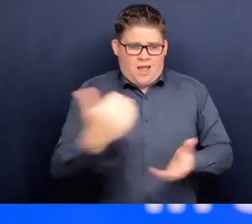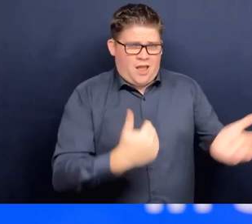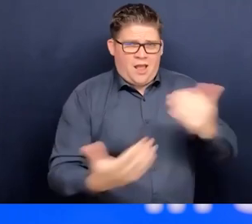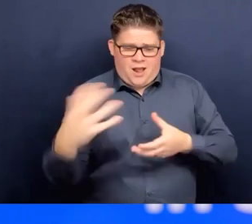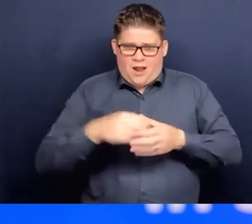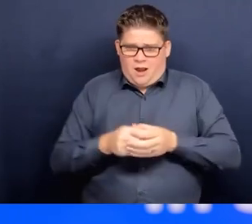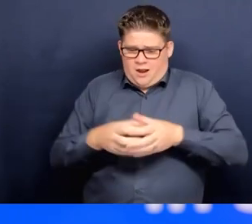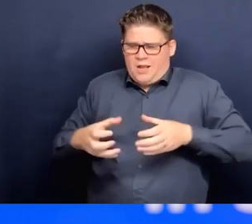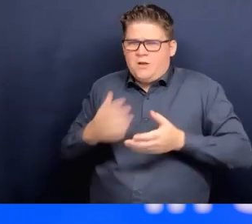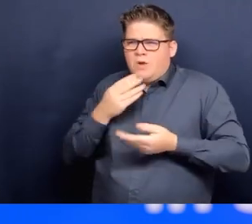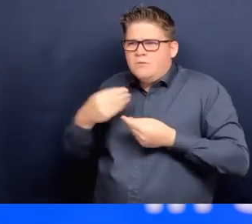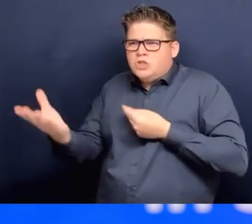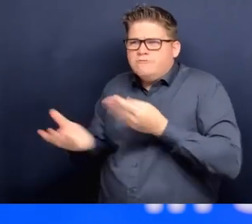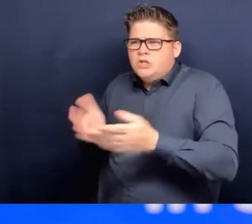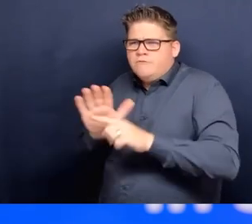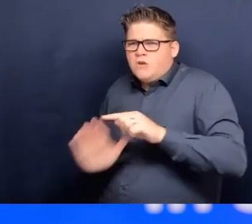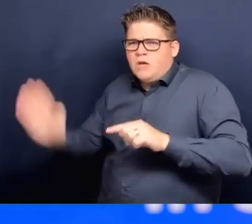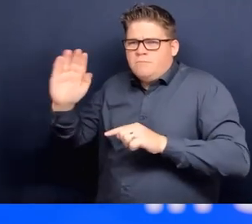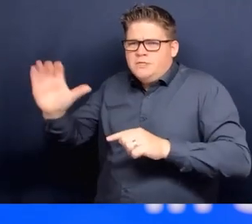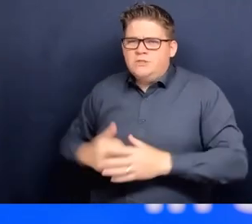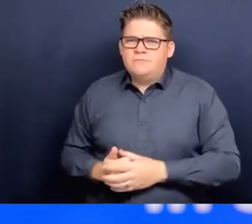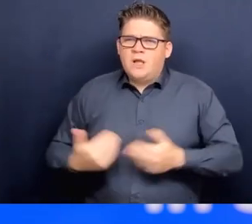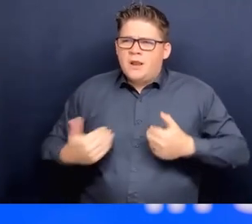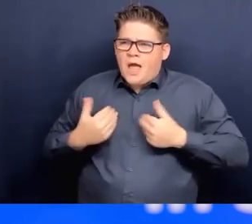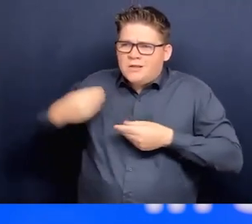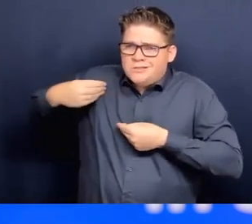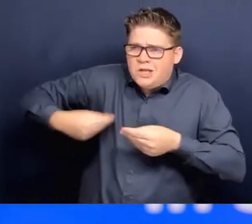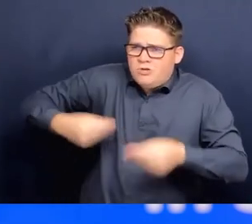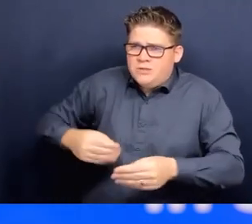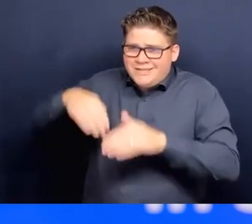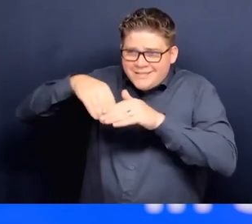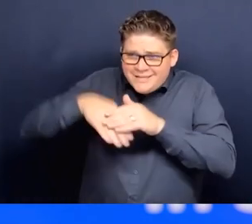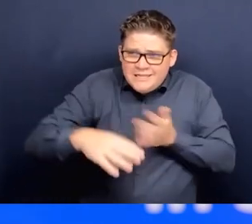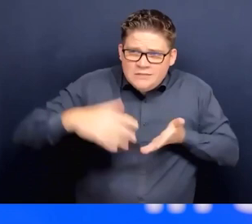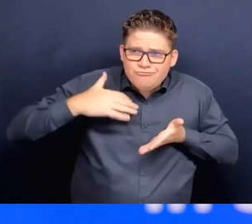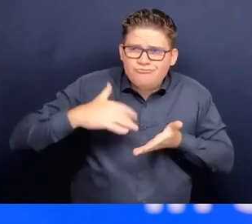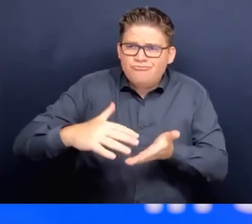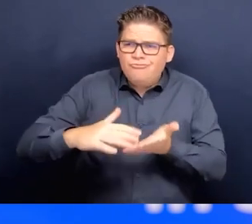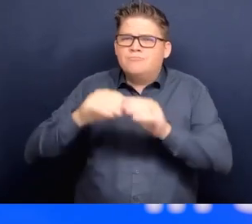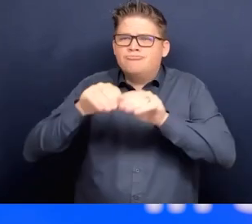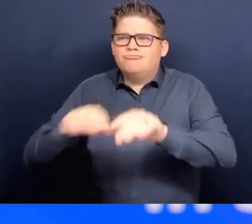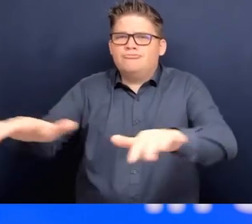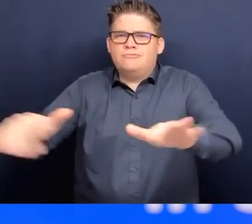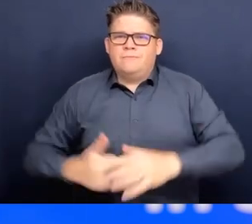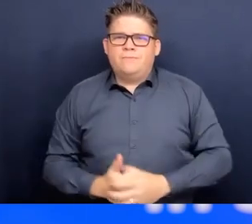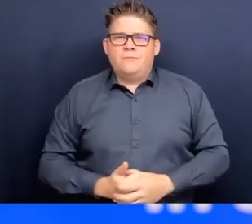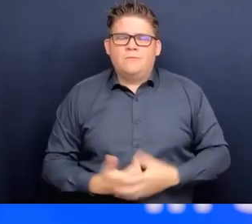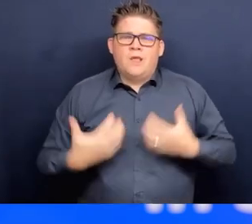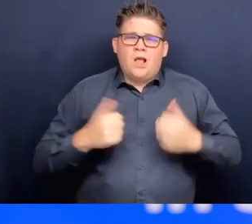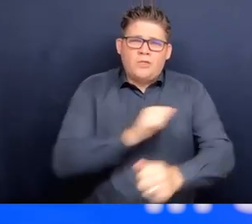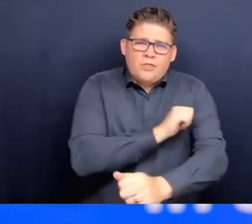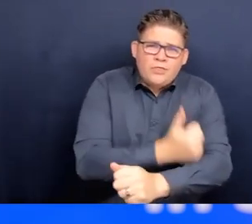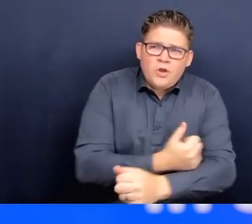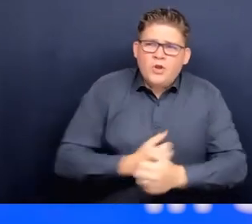It'll be a medical school that serves everyone in BC, educating the next generation of doctors and communities throughout the province.